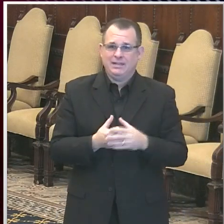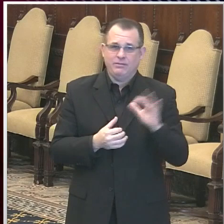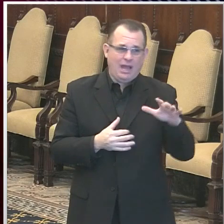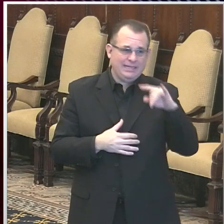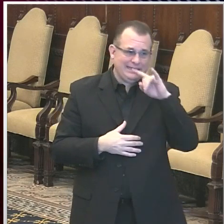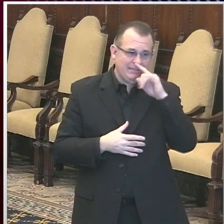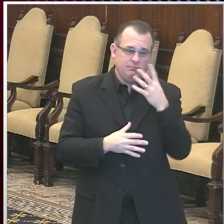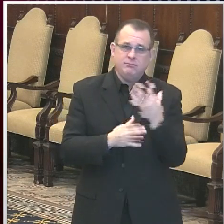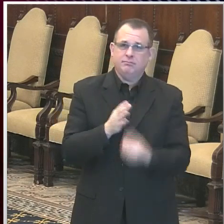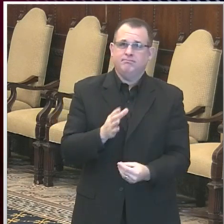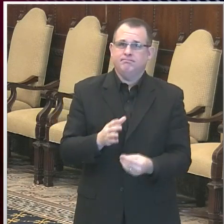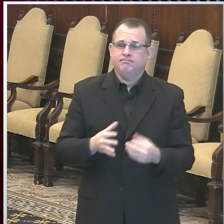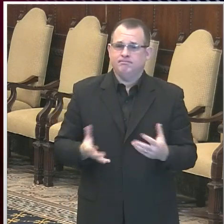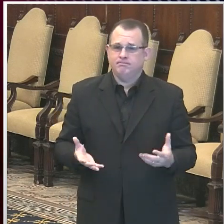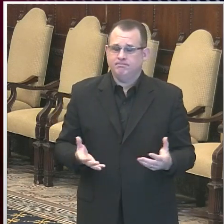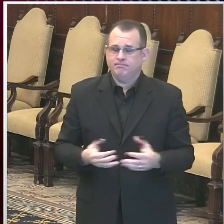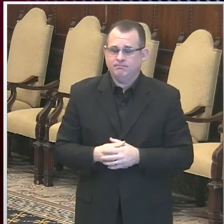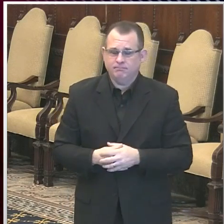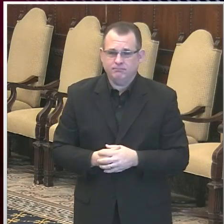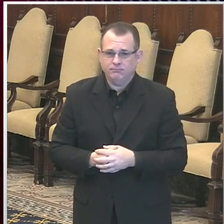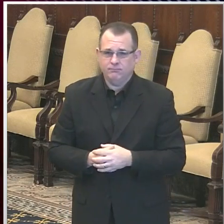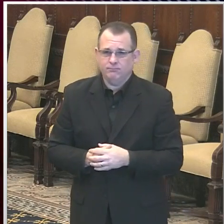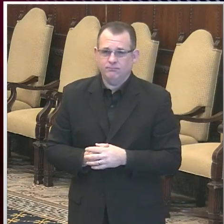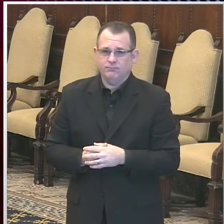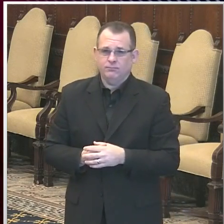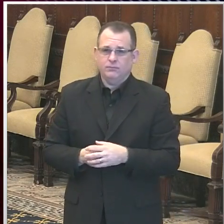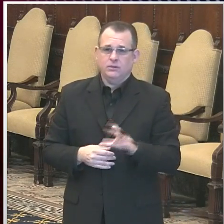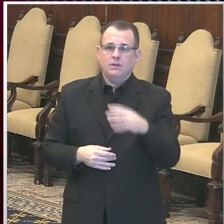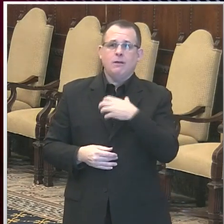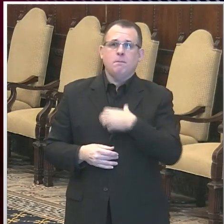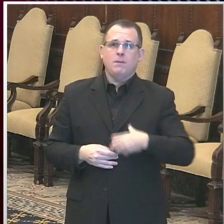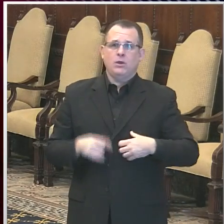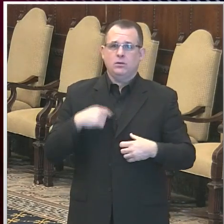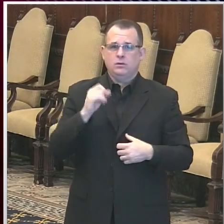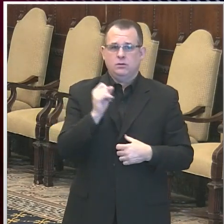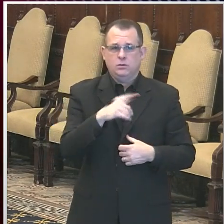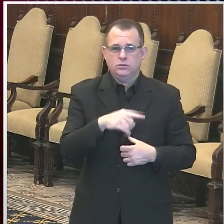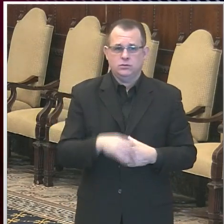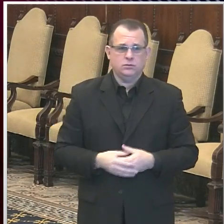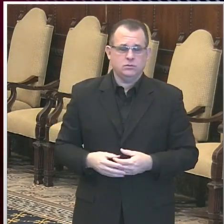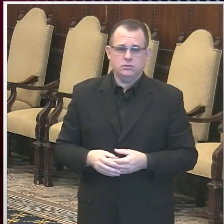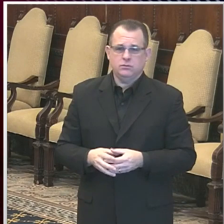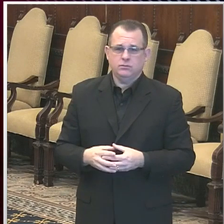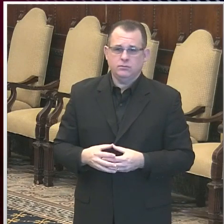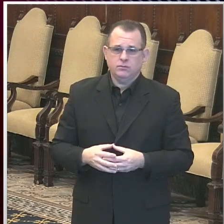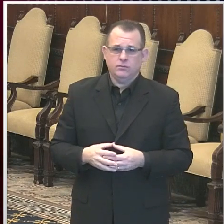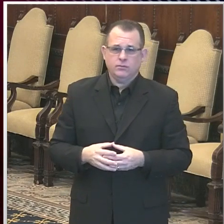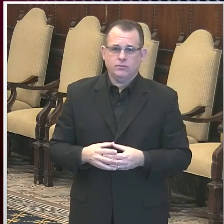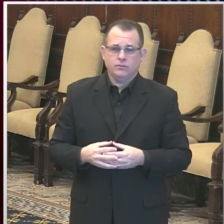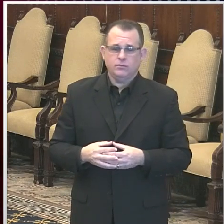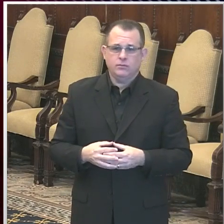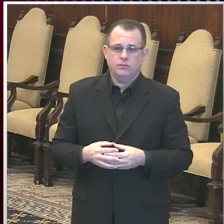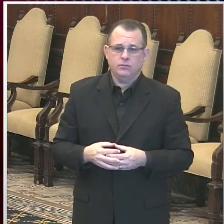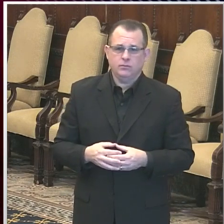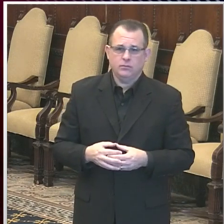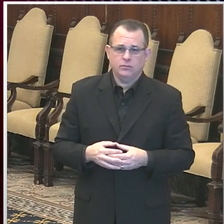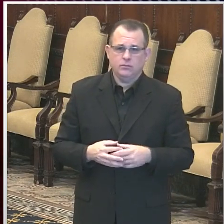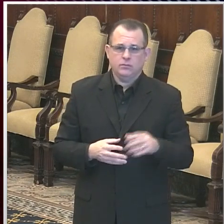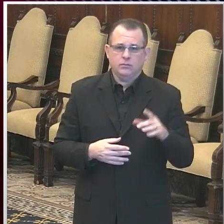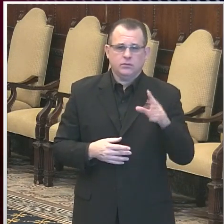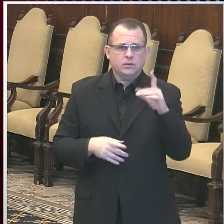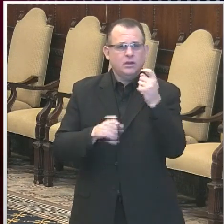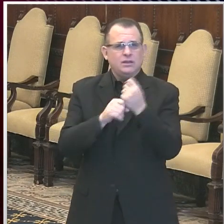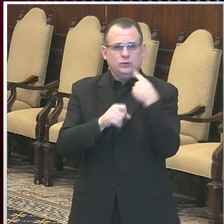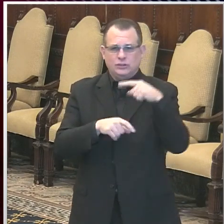his life. For the mayor, if I could. Mayor, through the end of last year and into this, there appears to be a spate